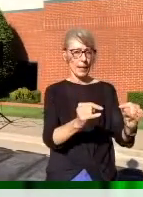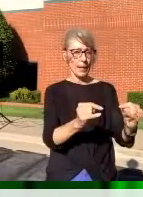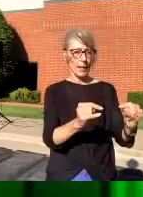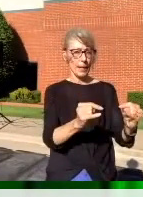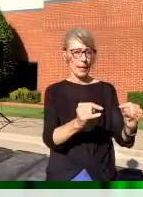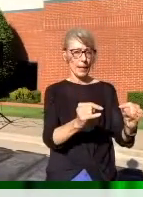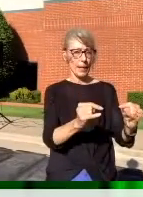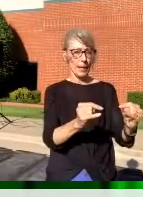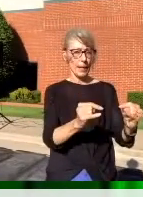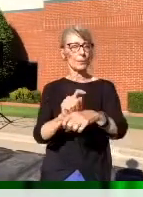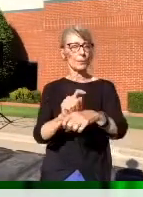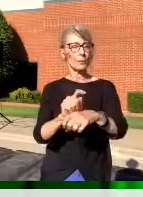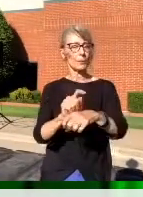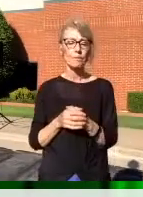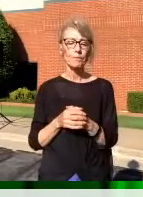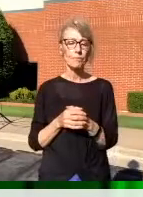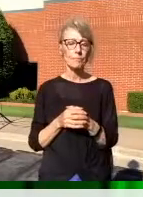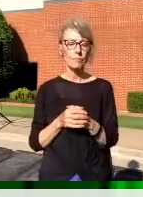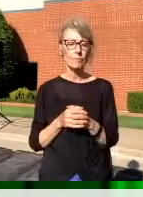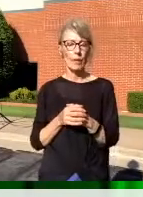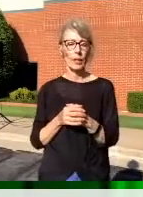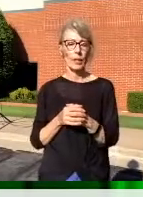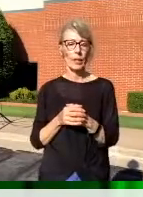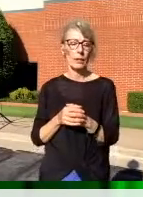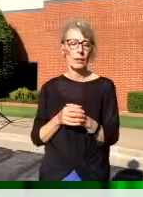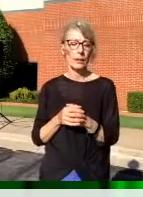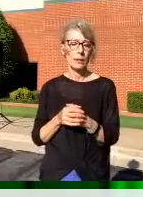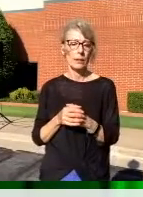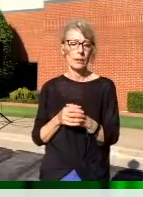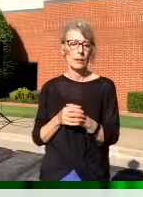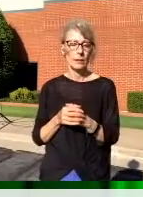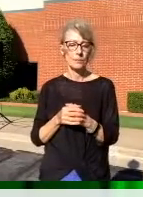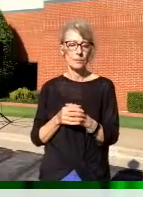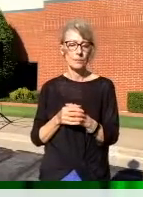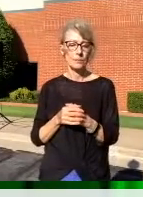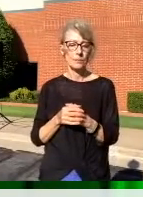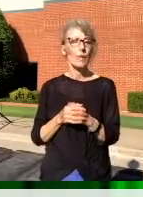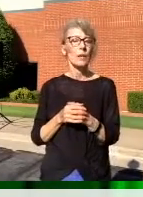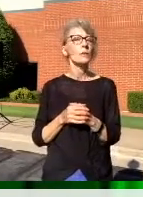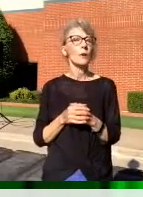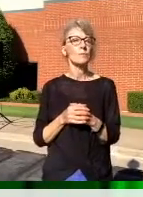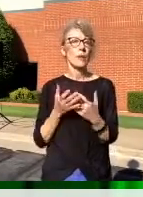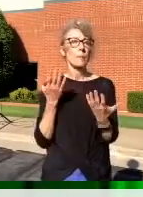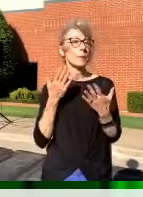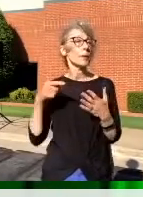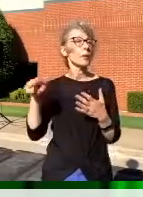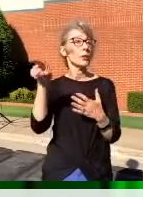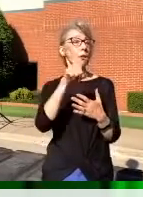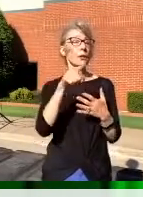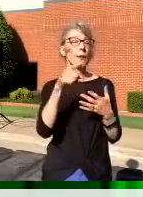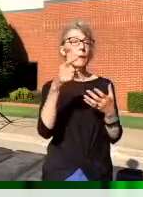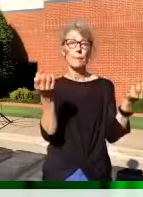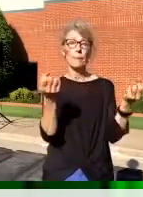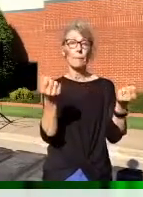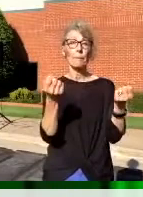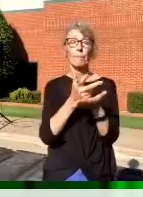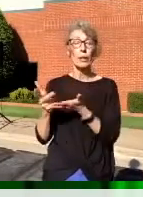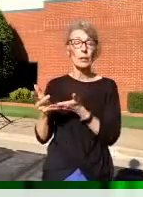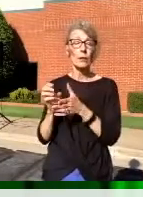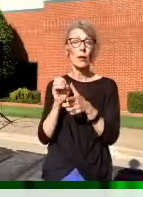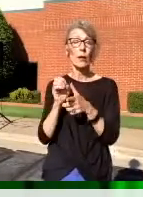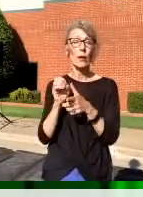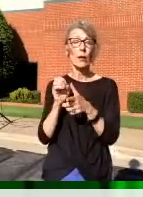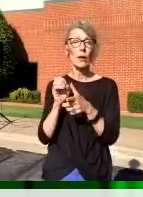Missional architecture. In fact, just to keep you engaged here, if you're in the parking lot or if you're at home, say missional architecture.